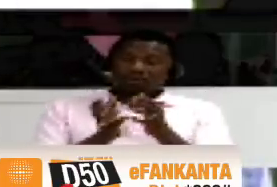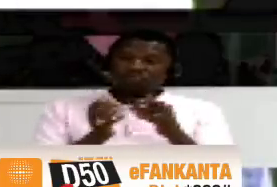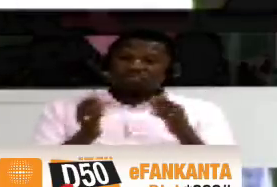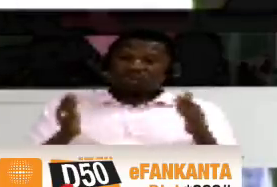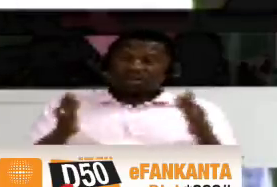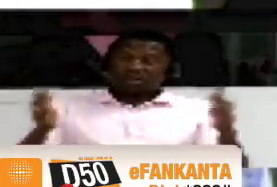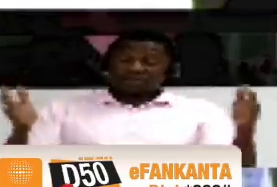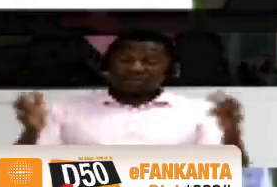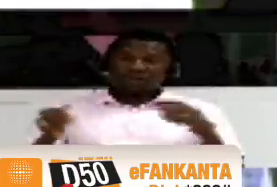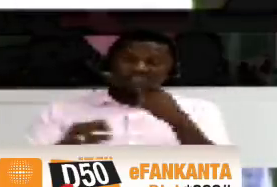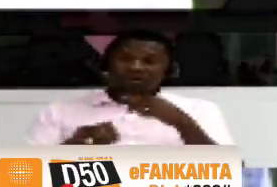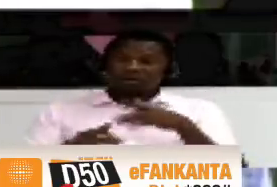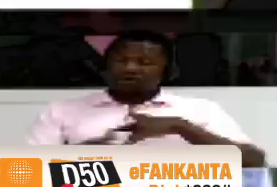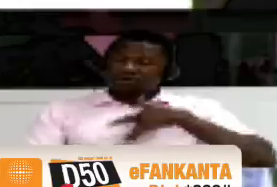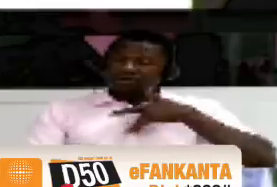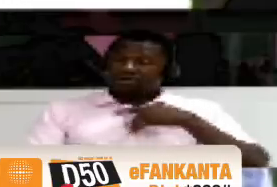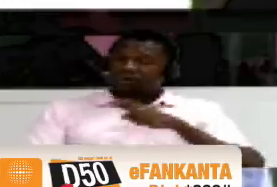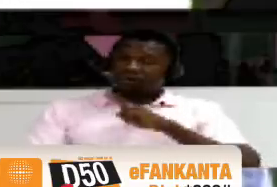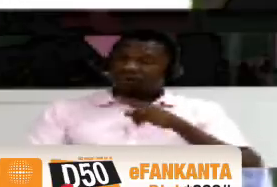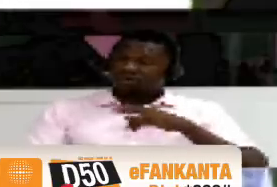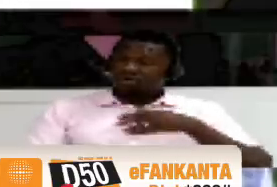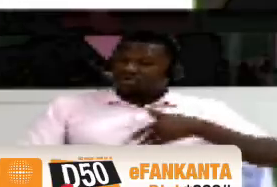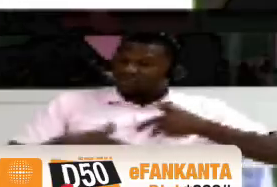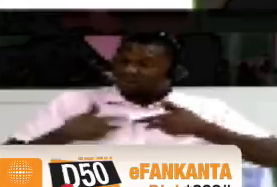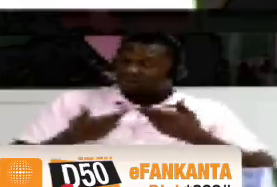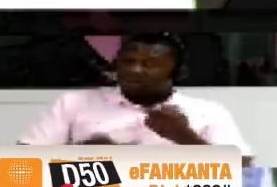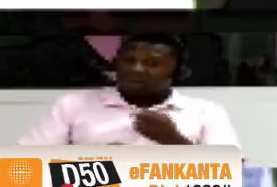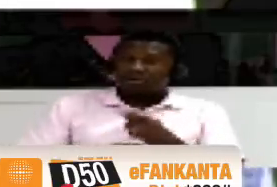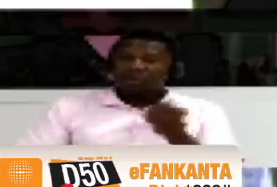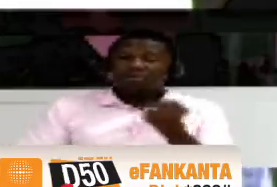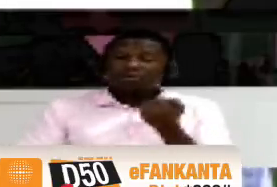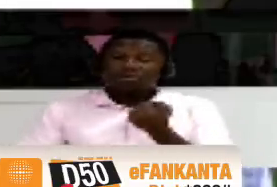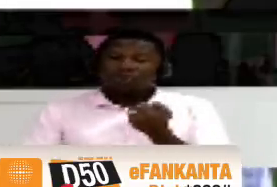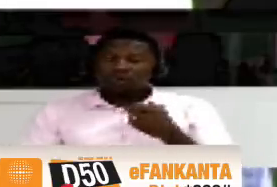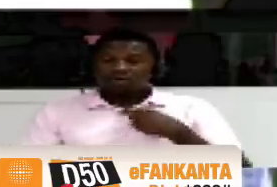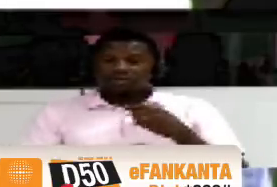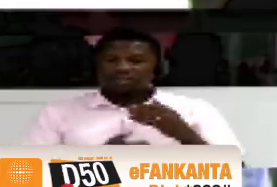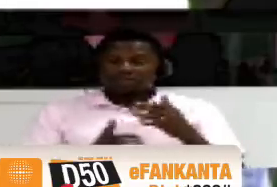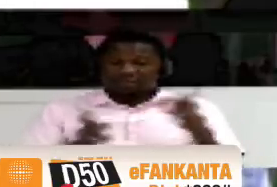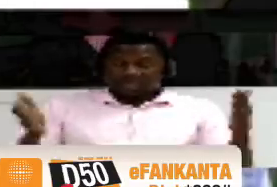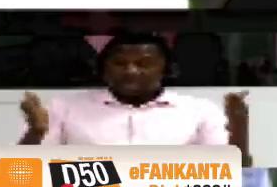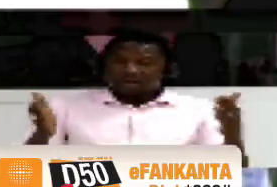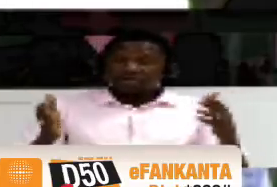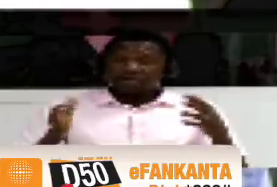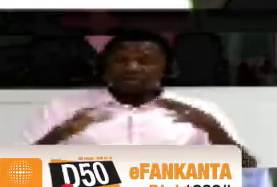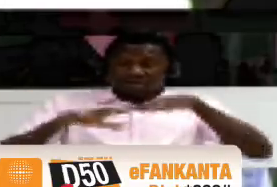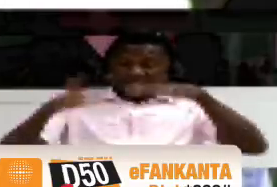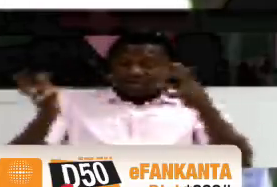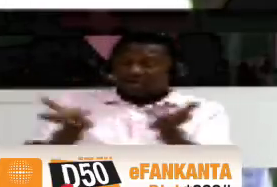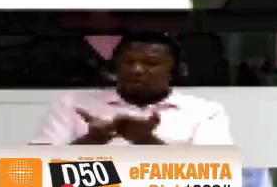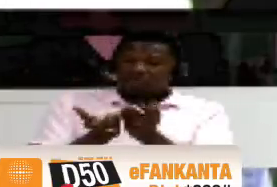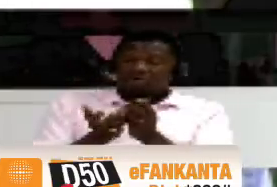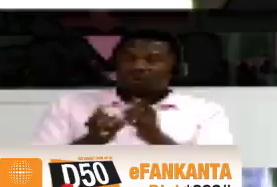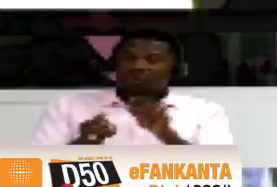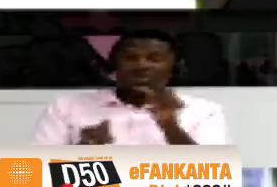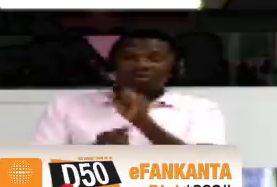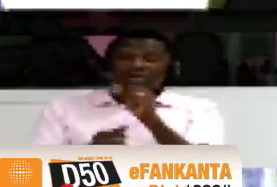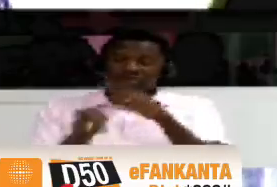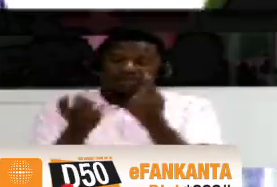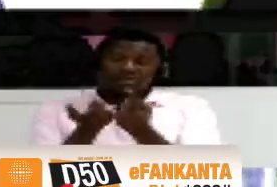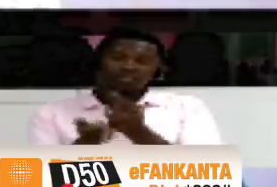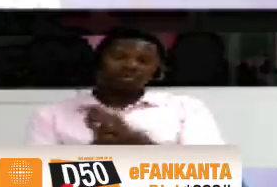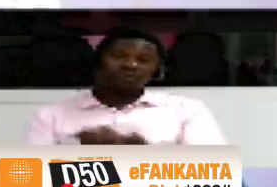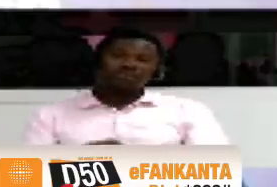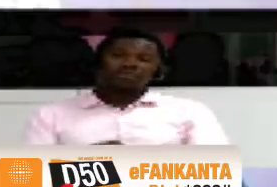is it uncomfortable? Is that the word you used? Yes, yes. Was it because of the size of the crowd, or was there something else to it? Yeah, exactly, because